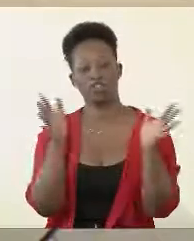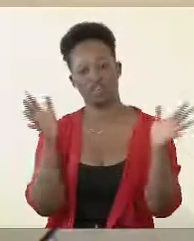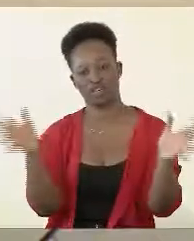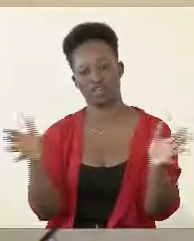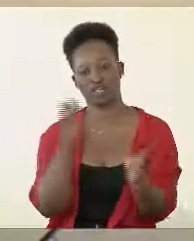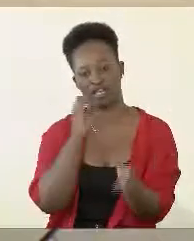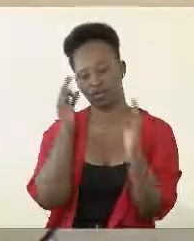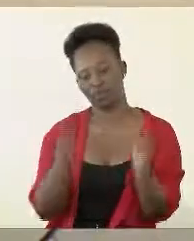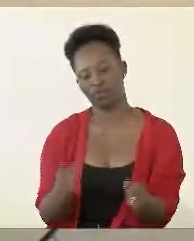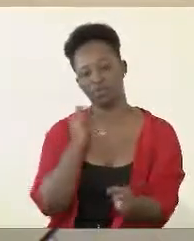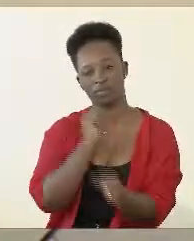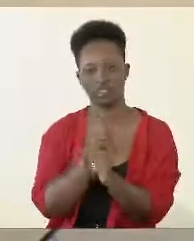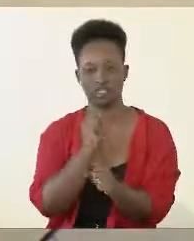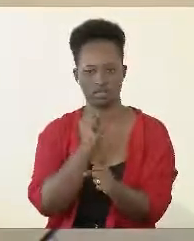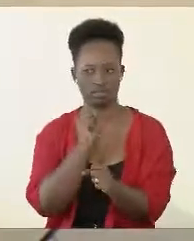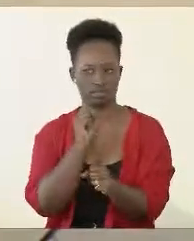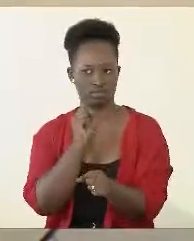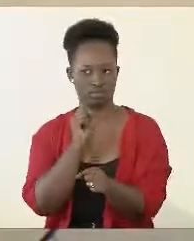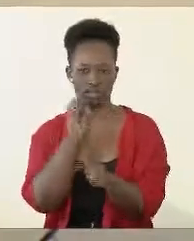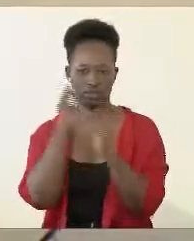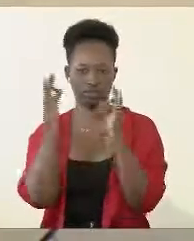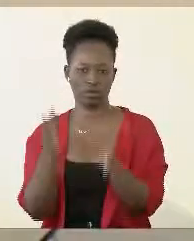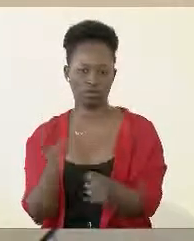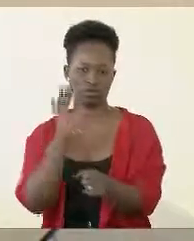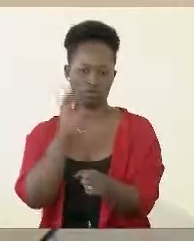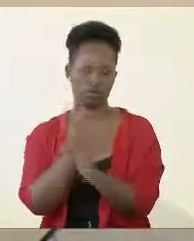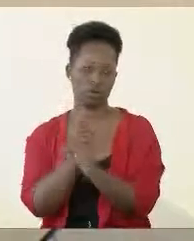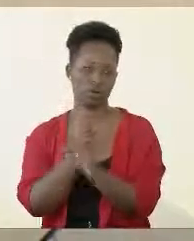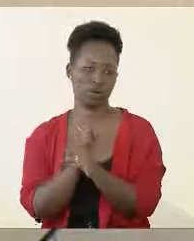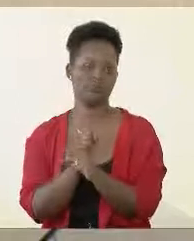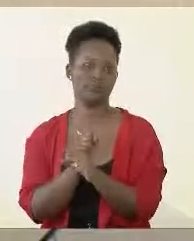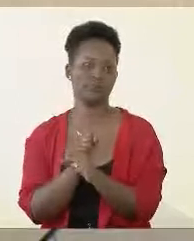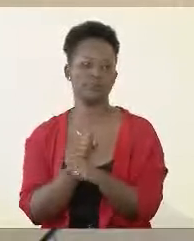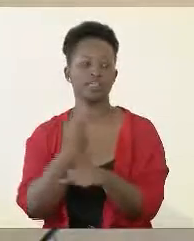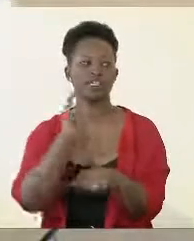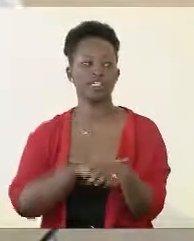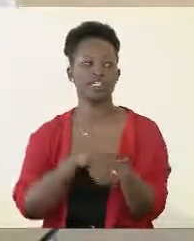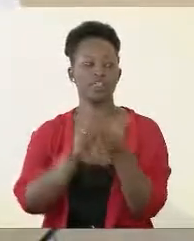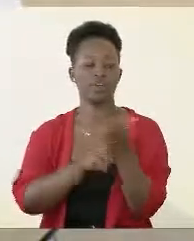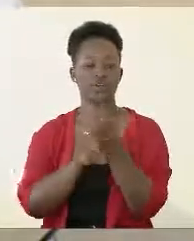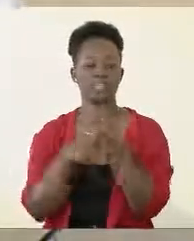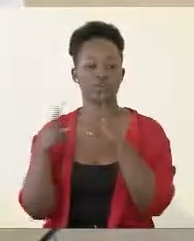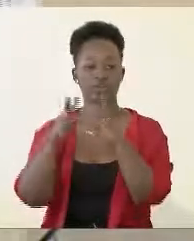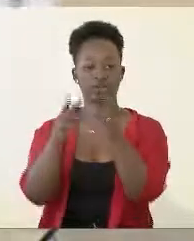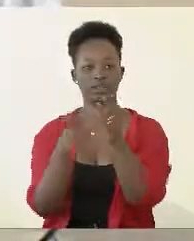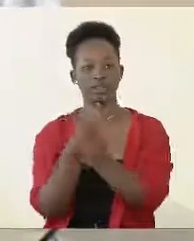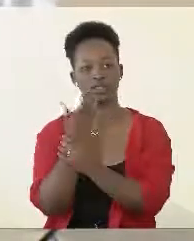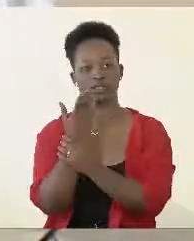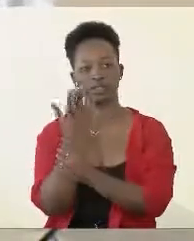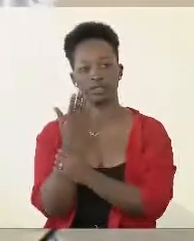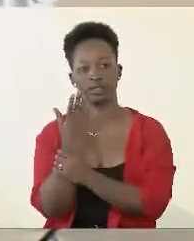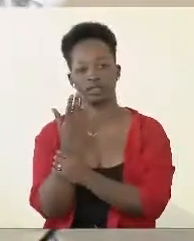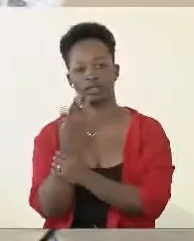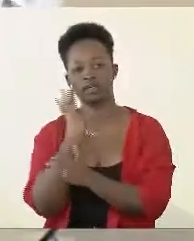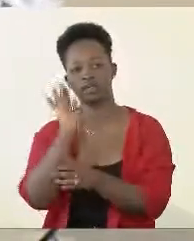it expands, eventually there will be low cost of production. Low cost of